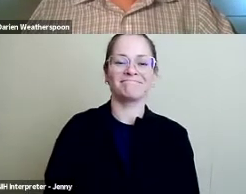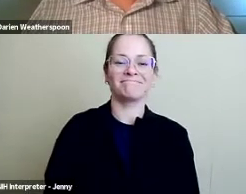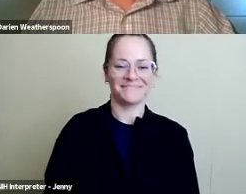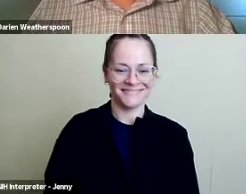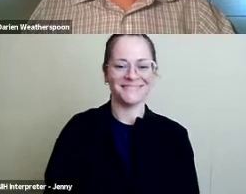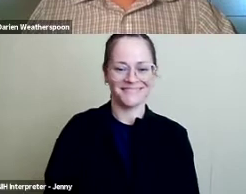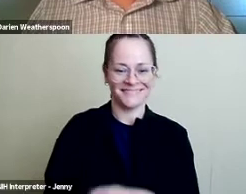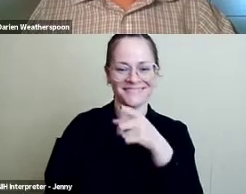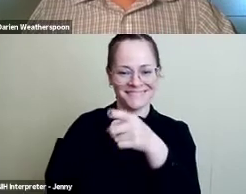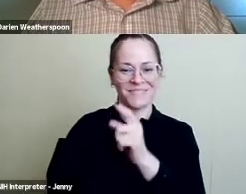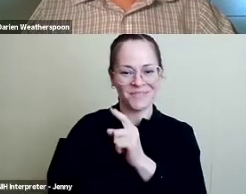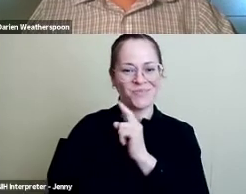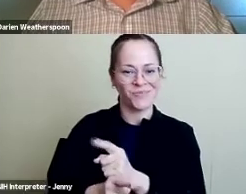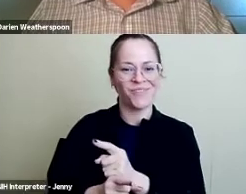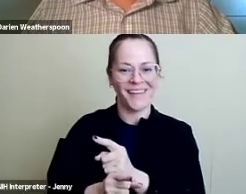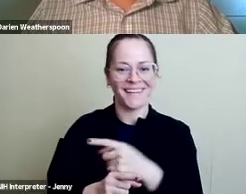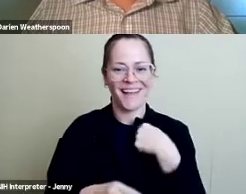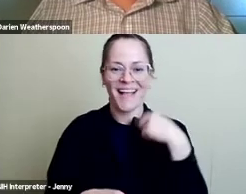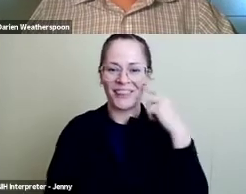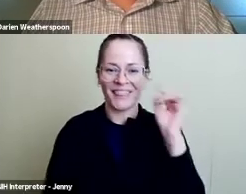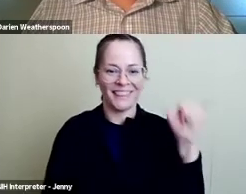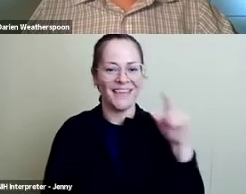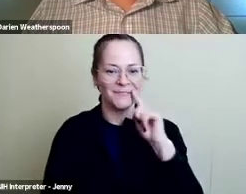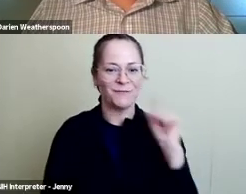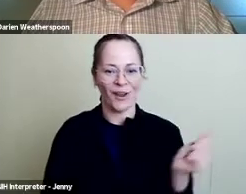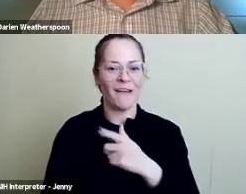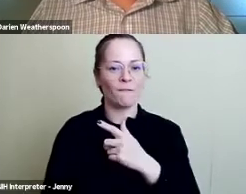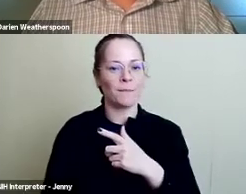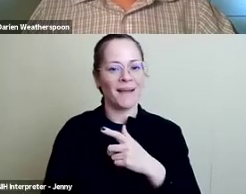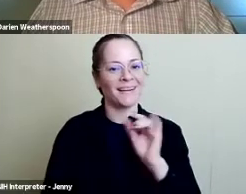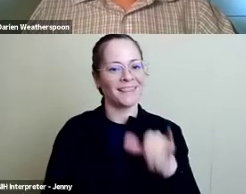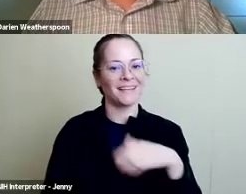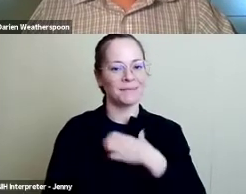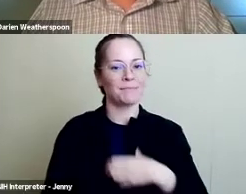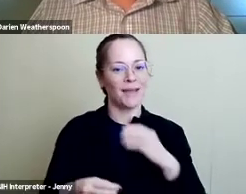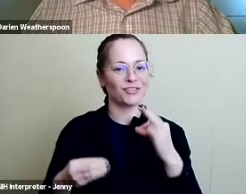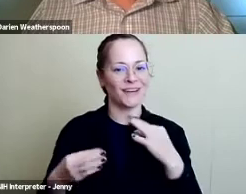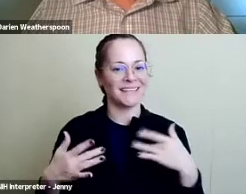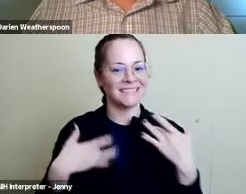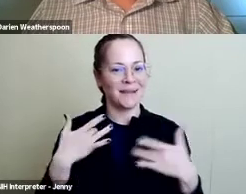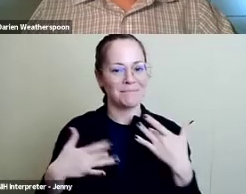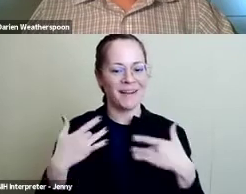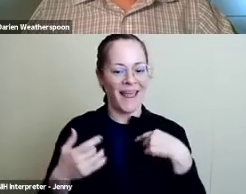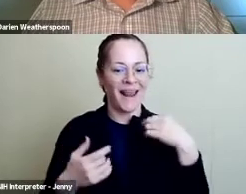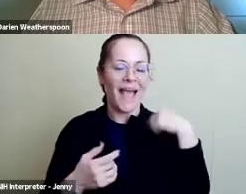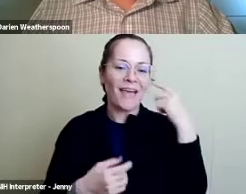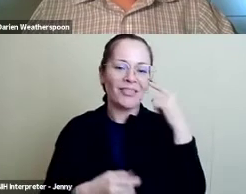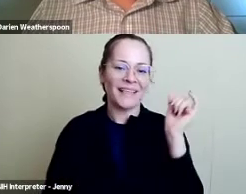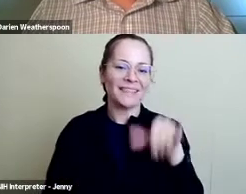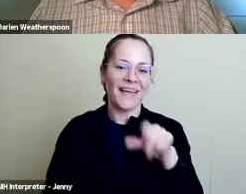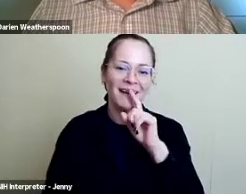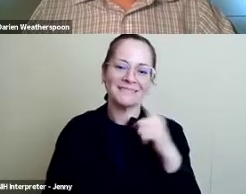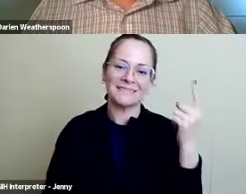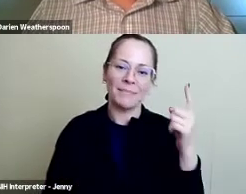Very good. So I think we observe in everyone passion and excitement. And I think that is something very